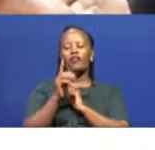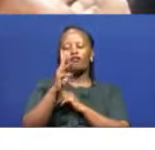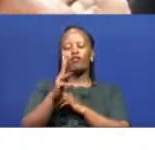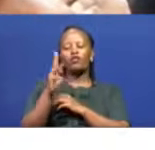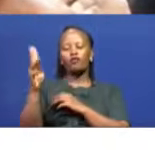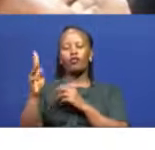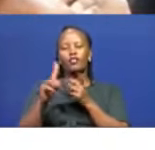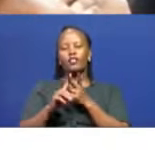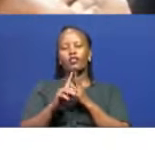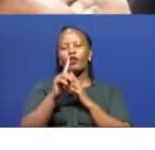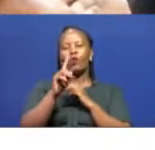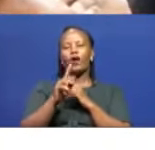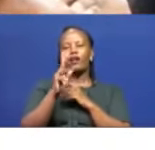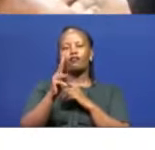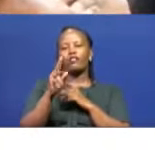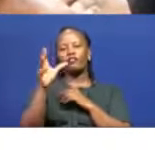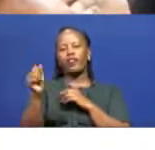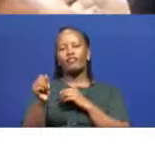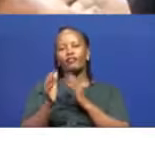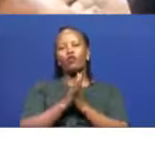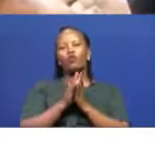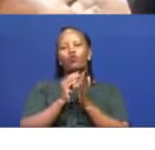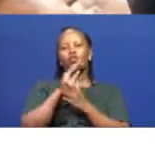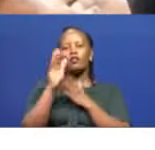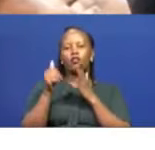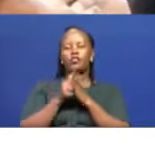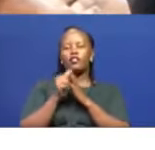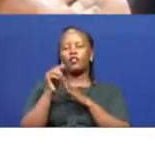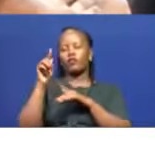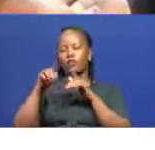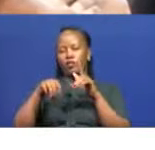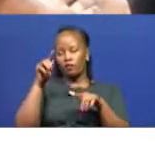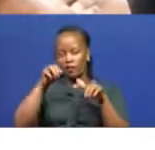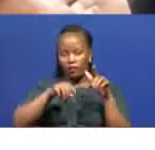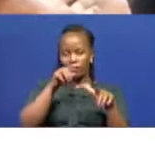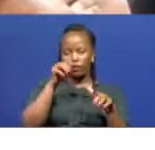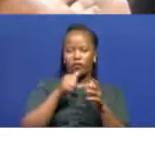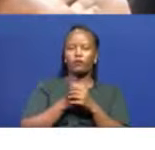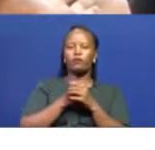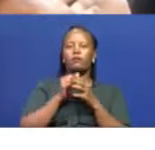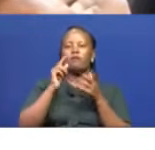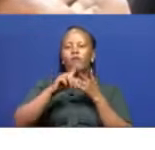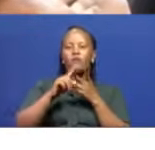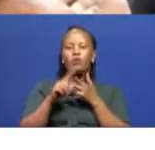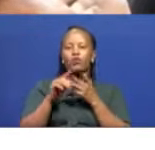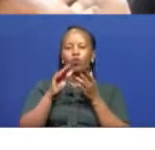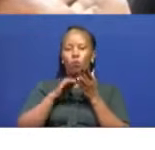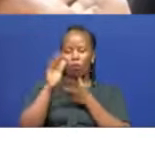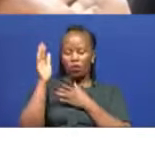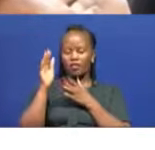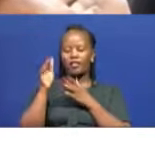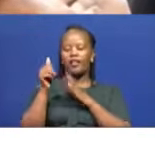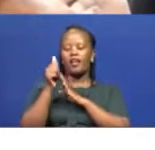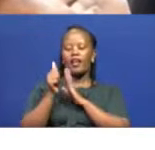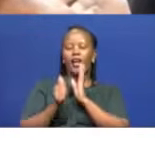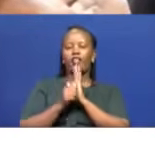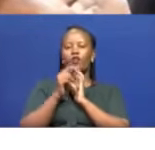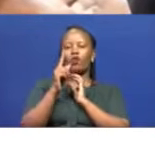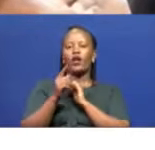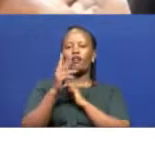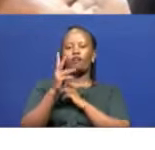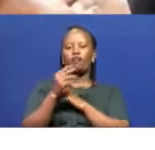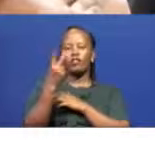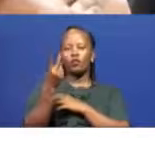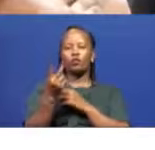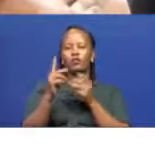and 145 with necessary modifications as contemplated under Article 152 and